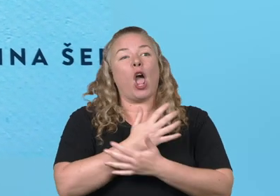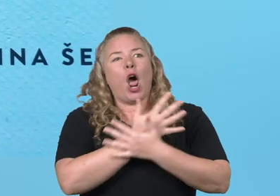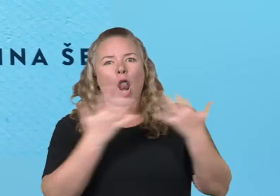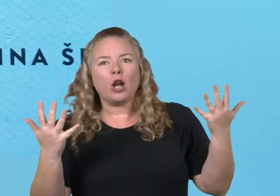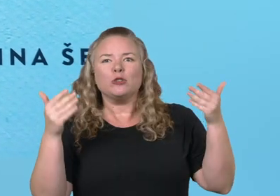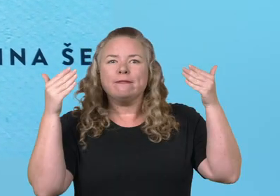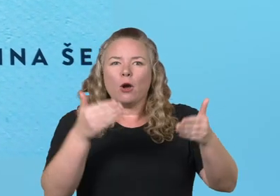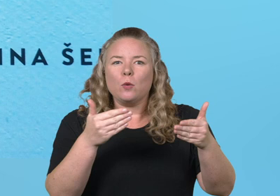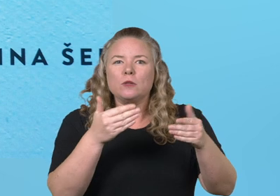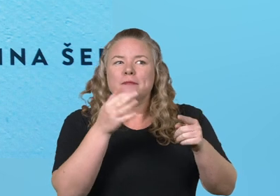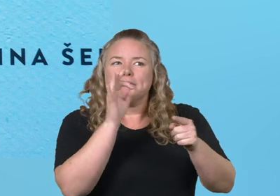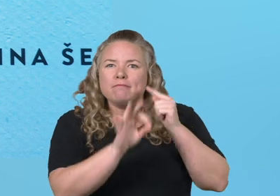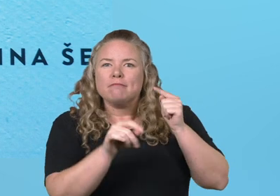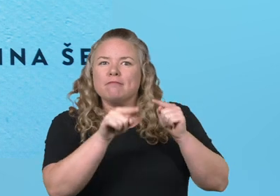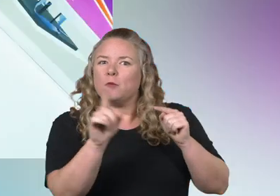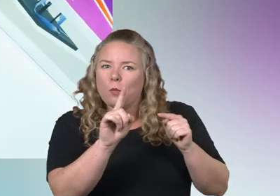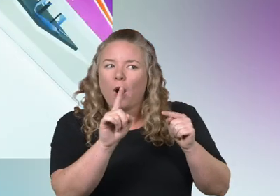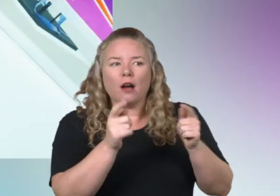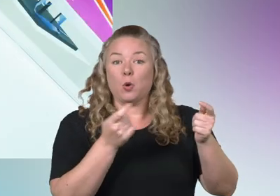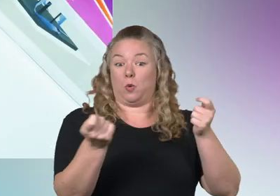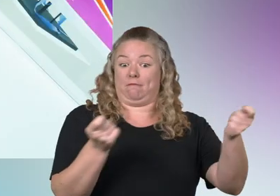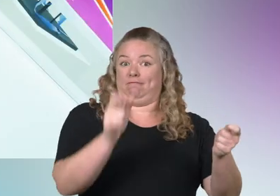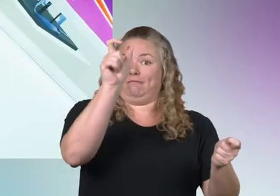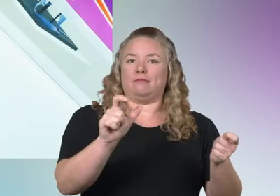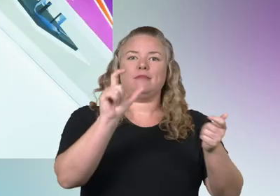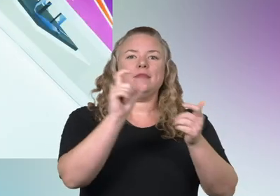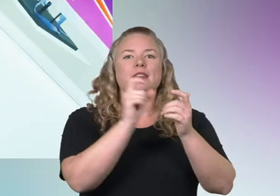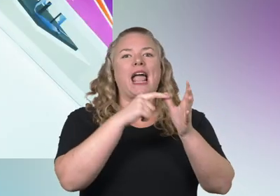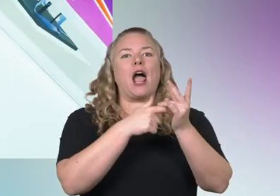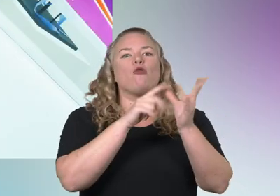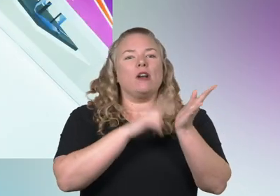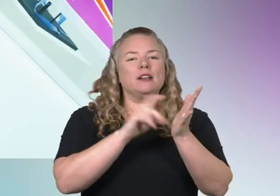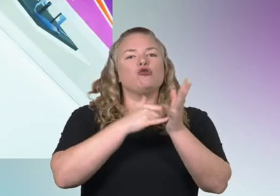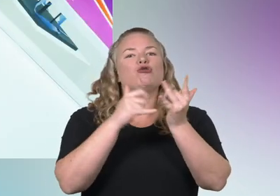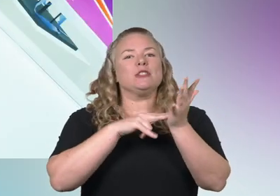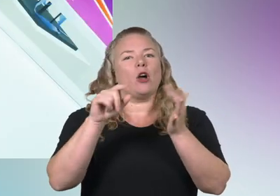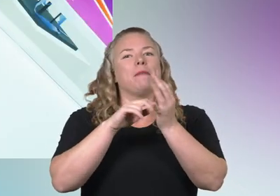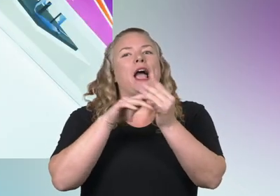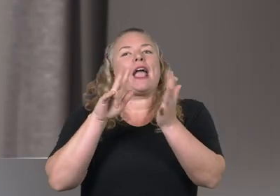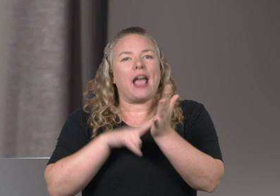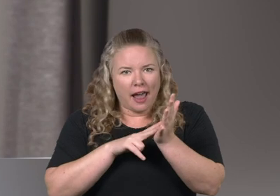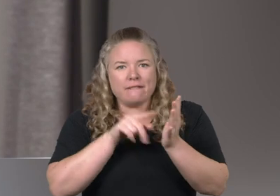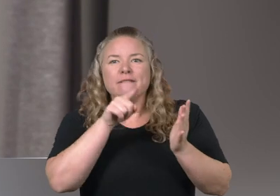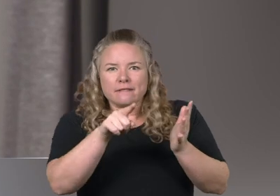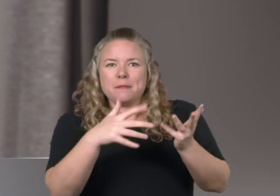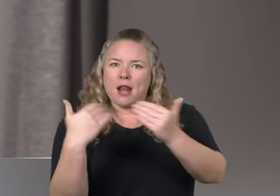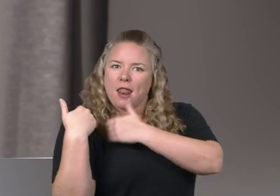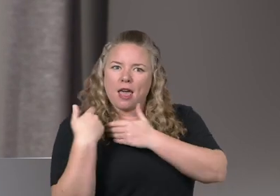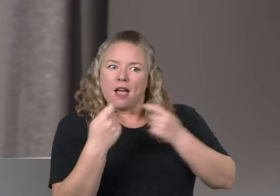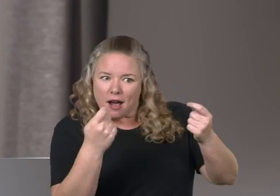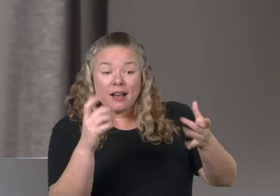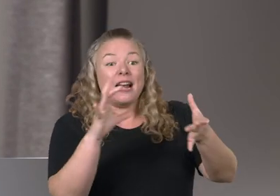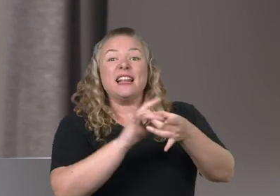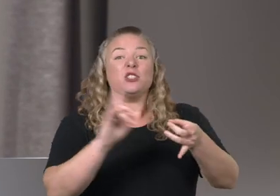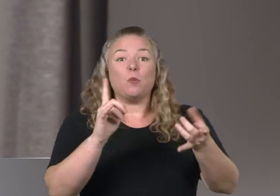it was a particular, been a lot of focus on this particular Documenta, which was curated by Carolyn Christoph Bekarchev. And it was